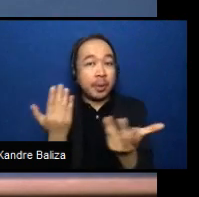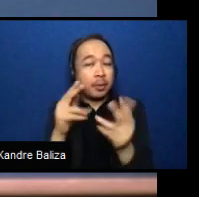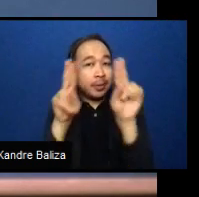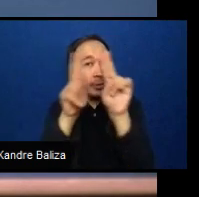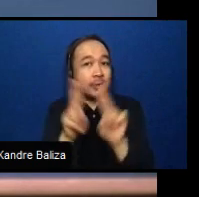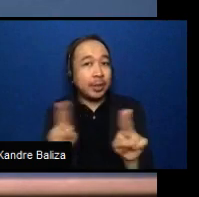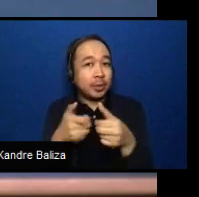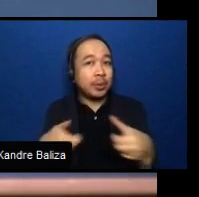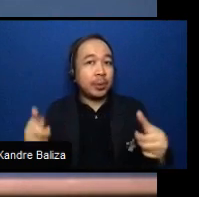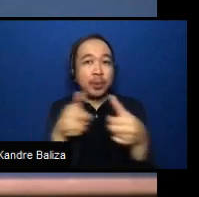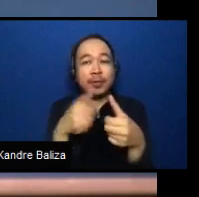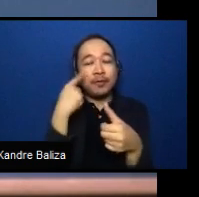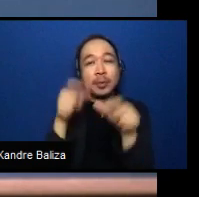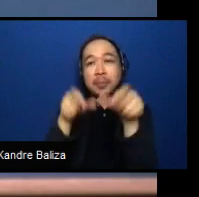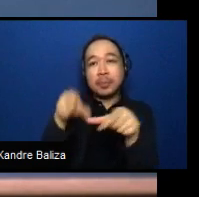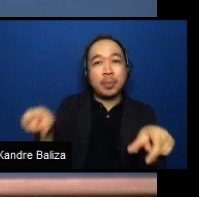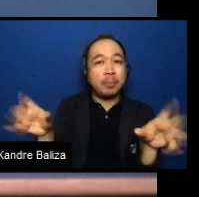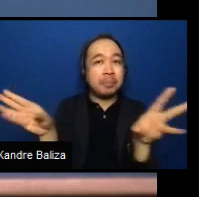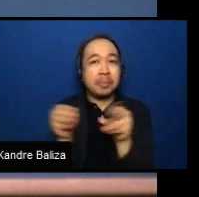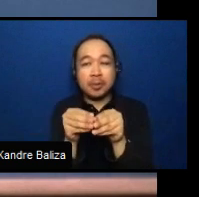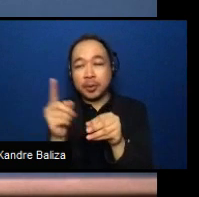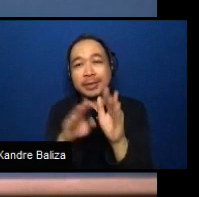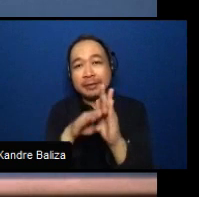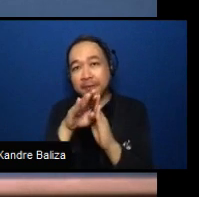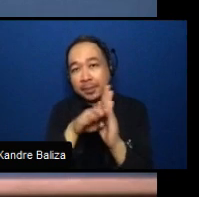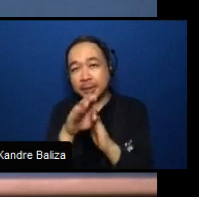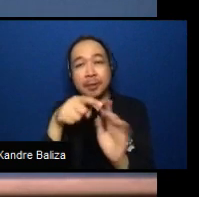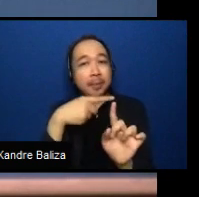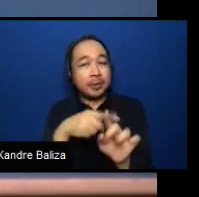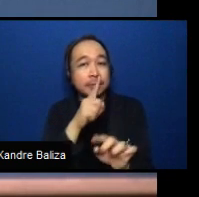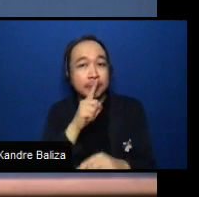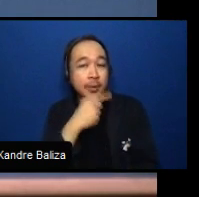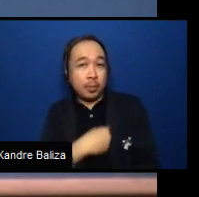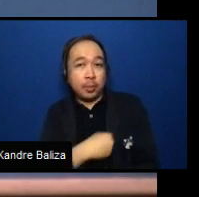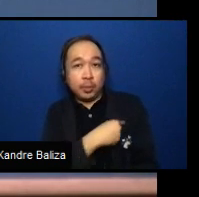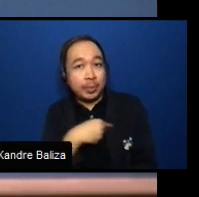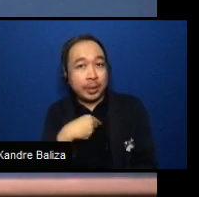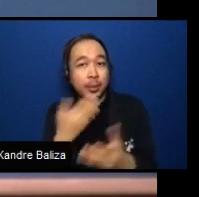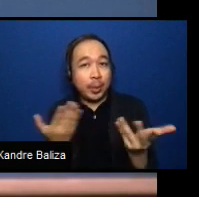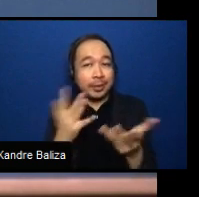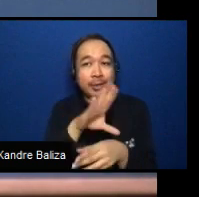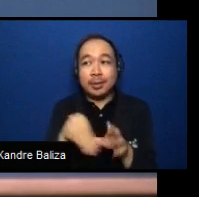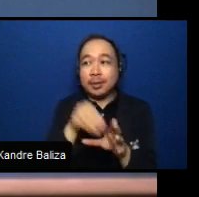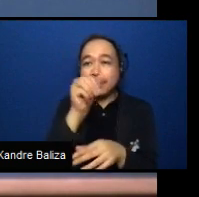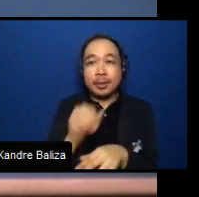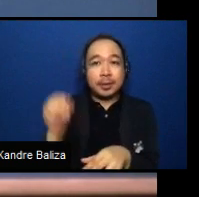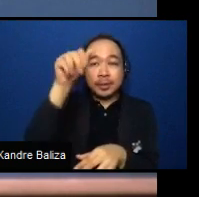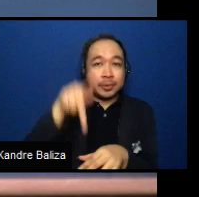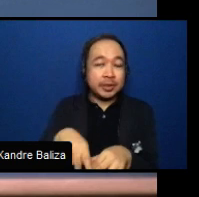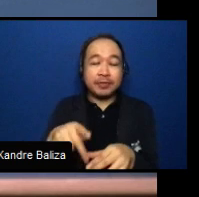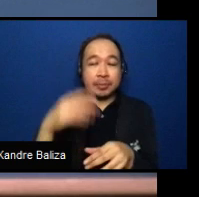on Population and Development, and of the commitments contained in the Asian and Pacific Ministerial Declaration